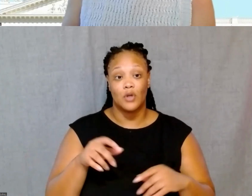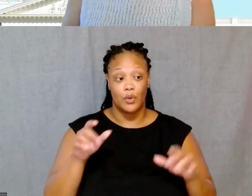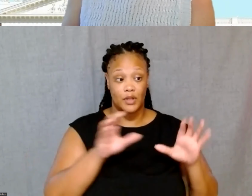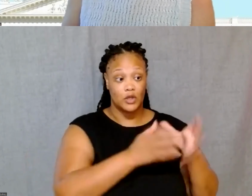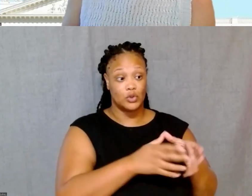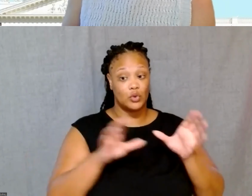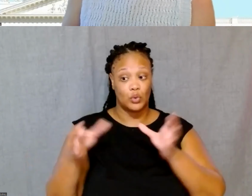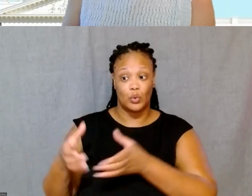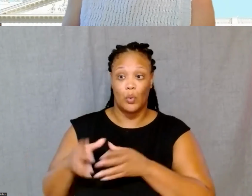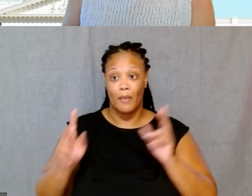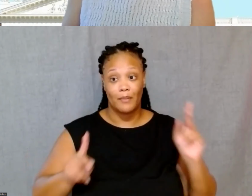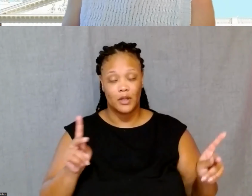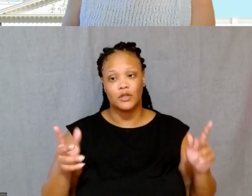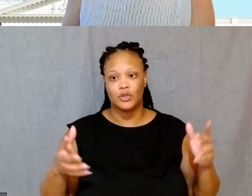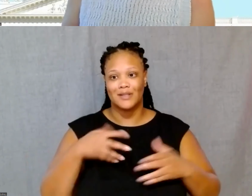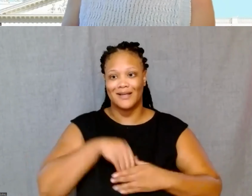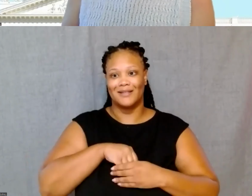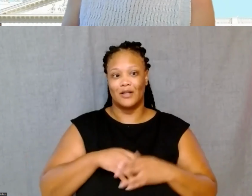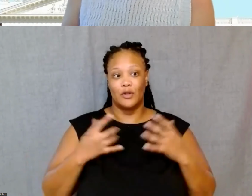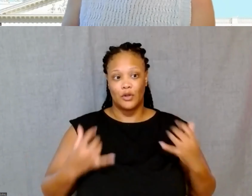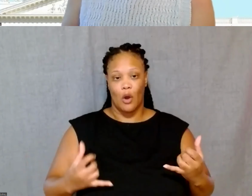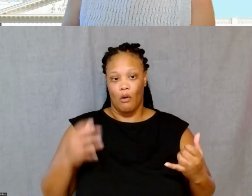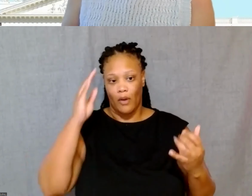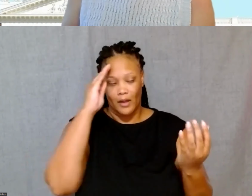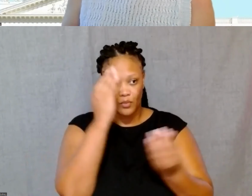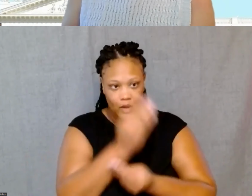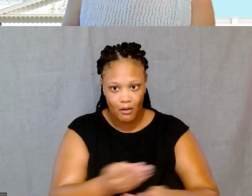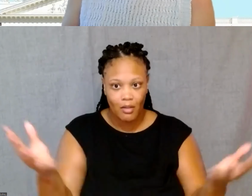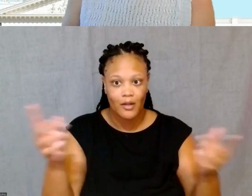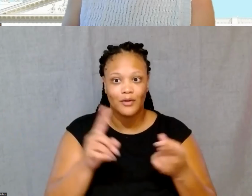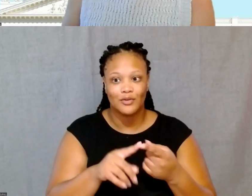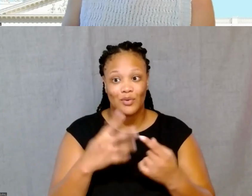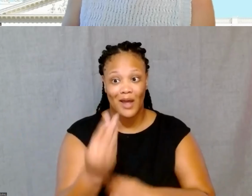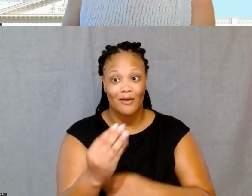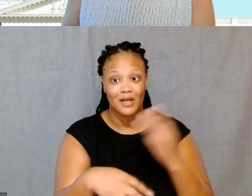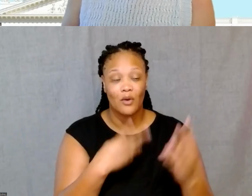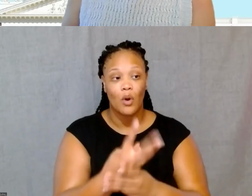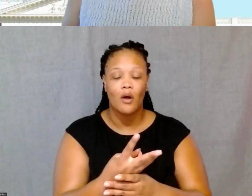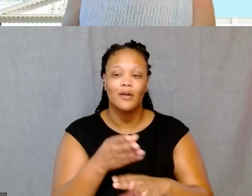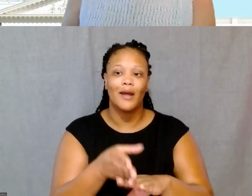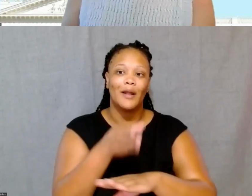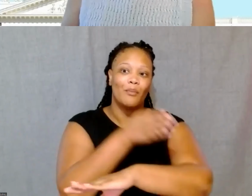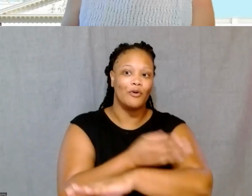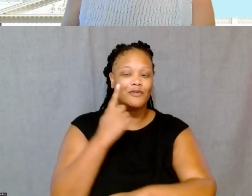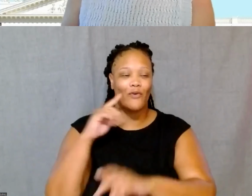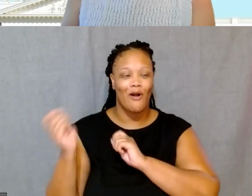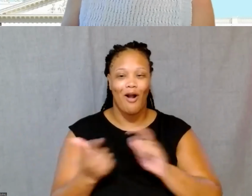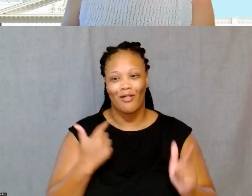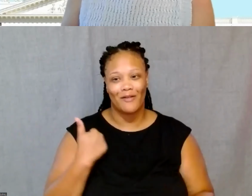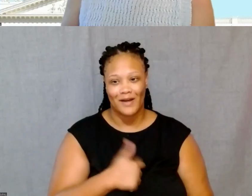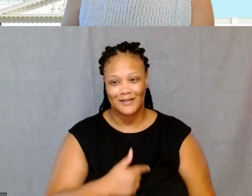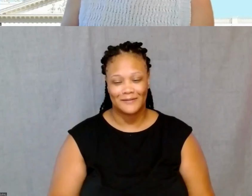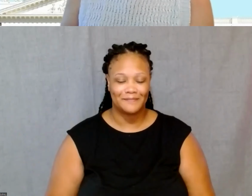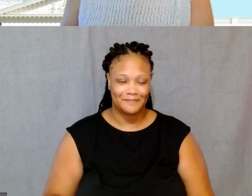access and universal design, that makes the world better for all of us. So that's one. And the next is that